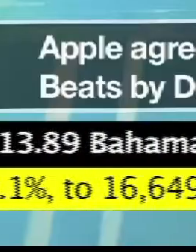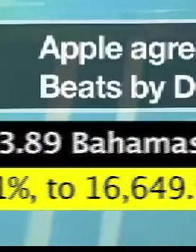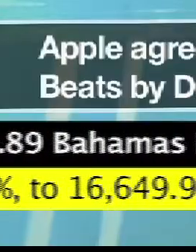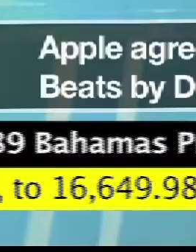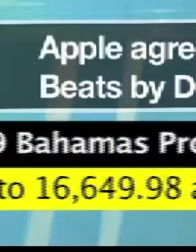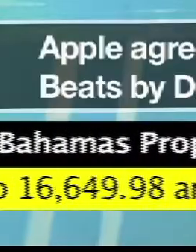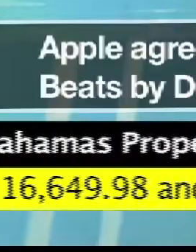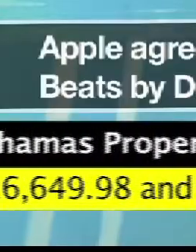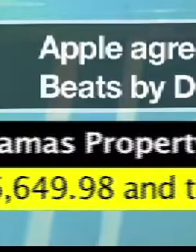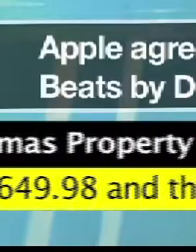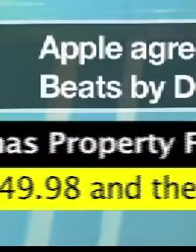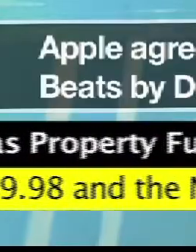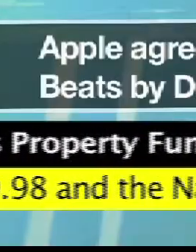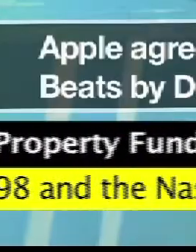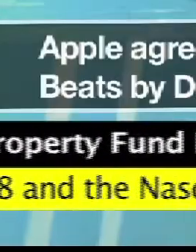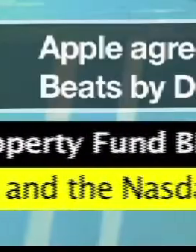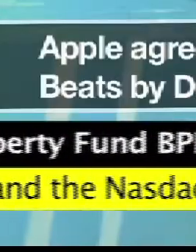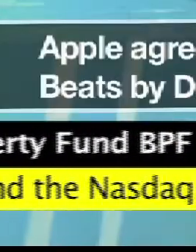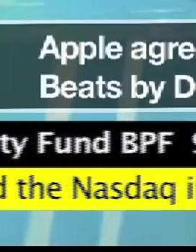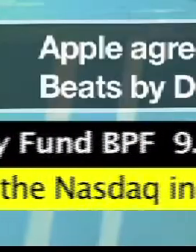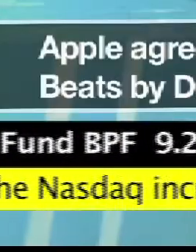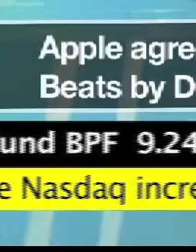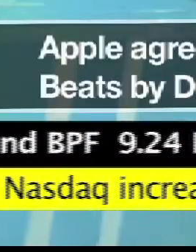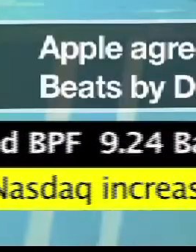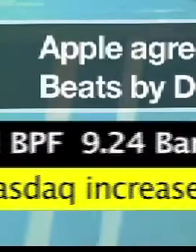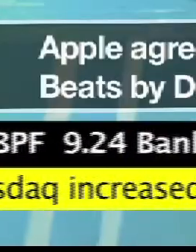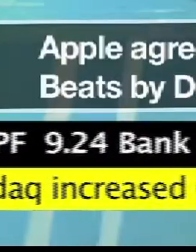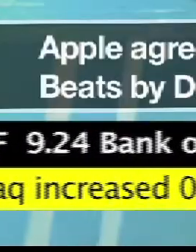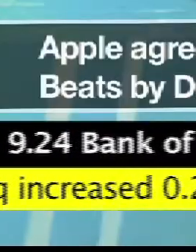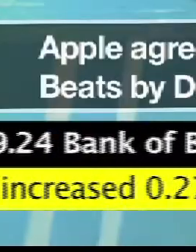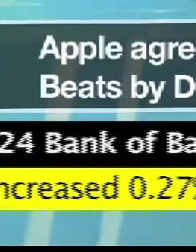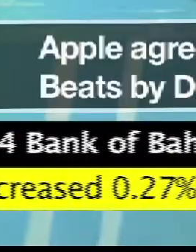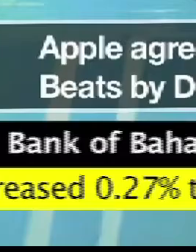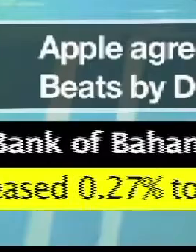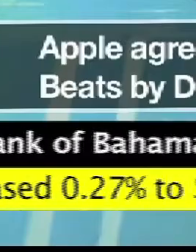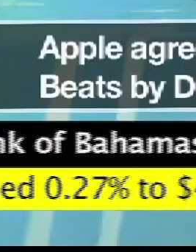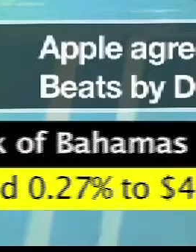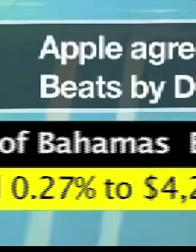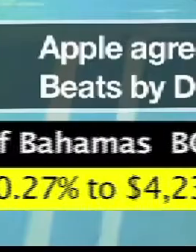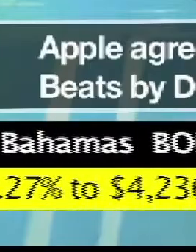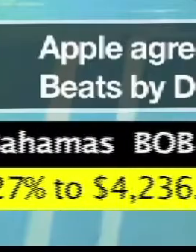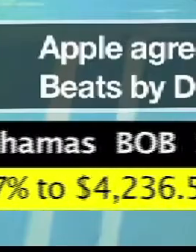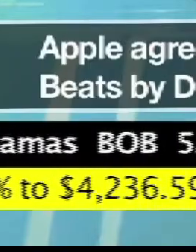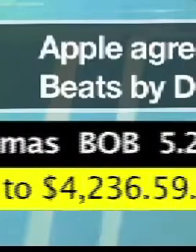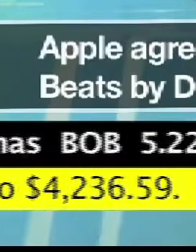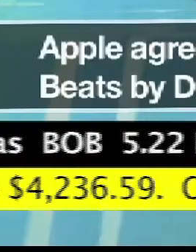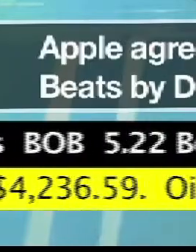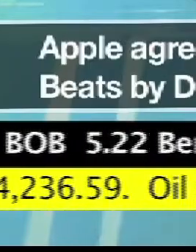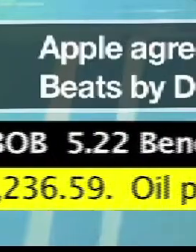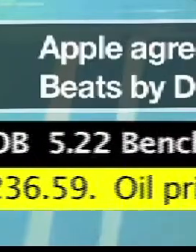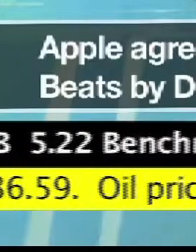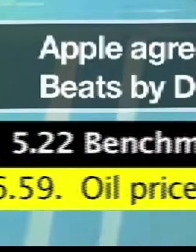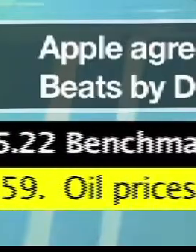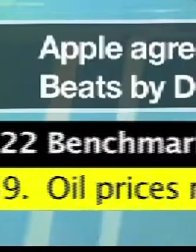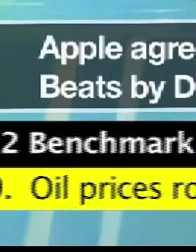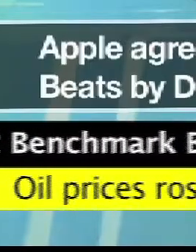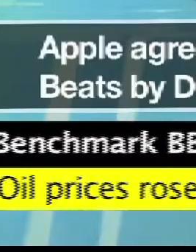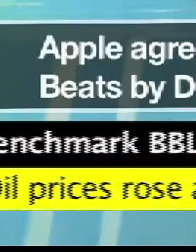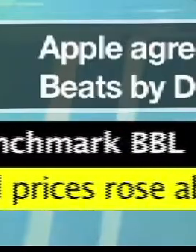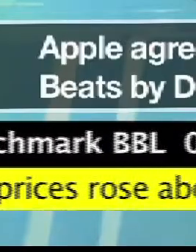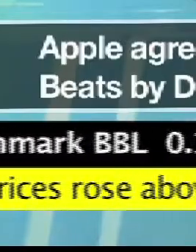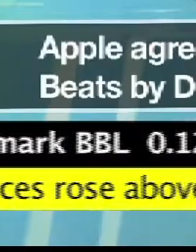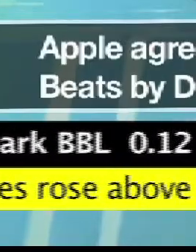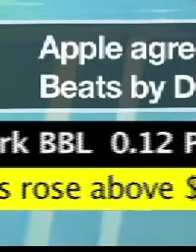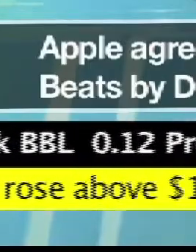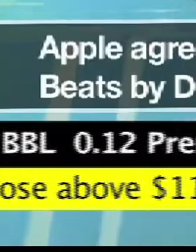buy headphone maker and music streaming service provider Beats Electronics. The deal is worth a total of $3 billion and is thought to be